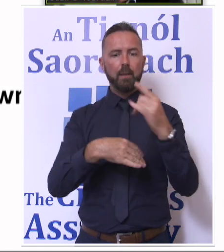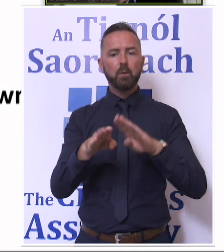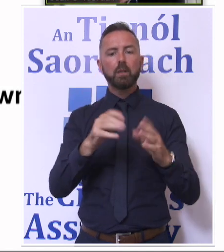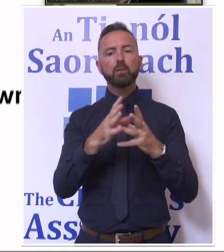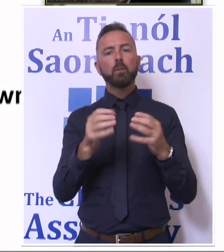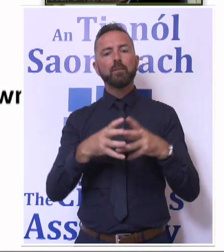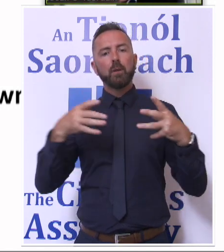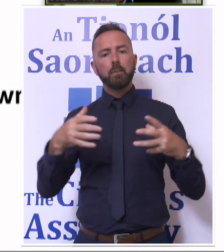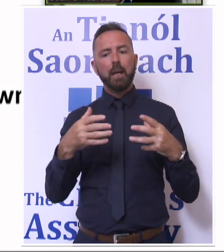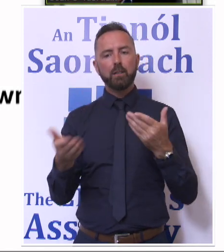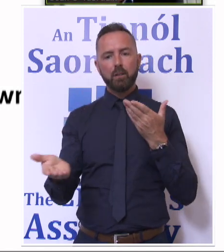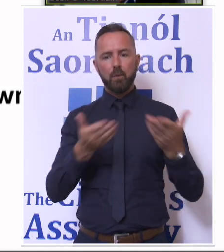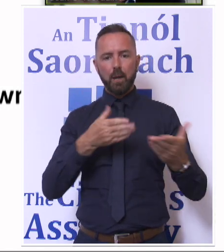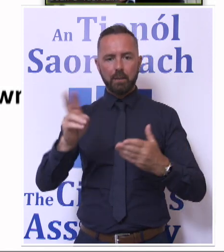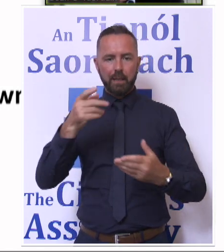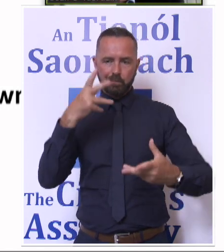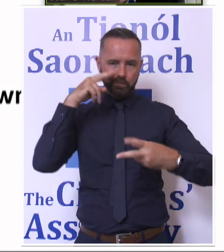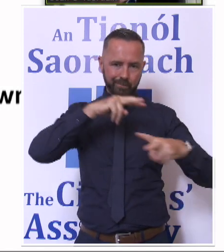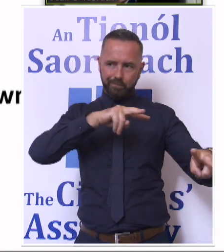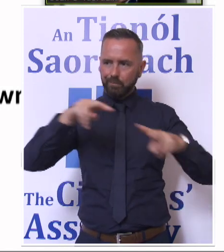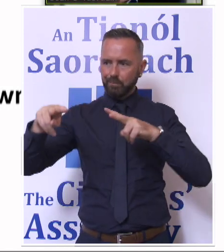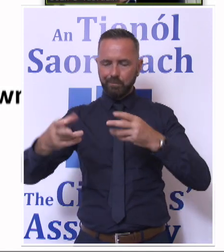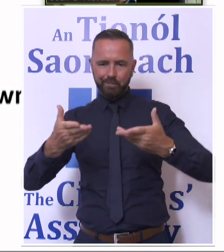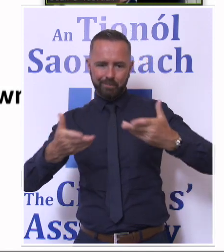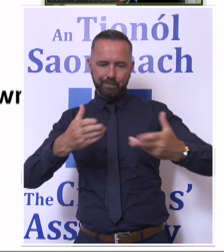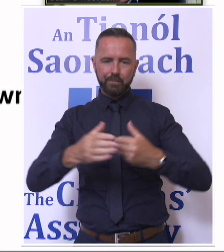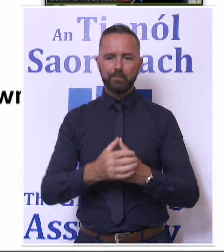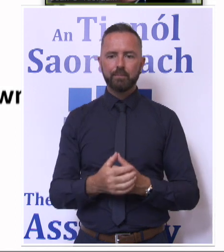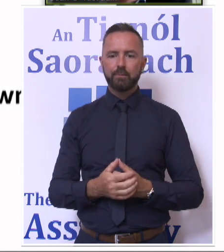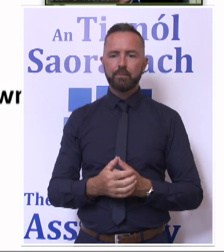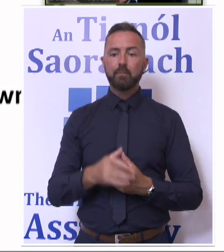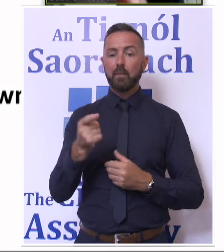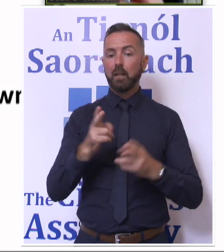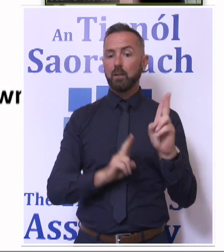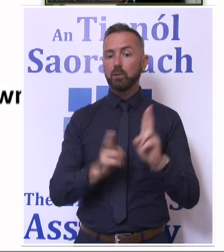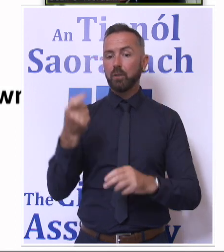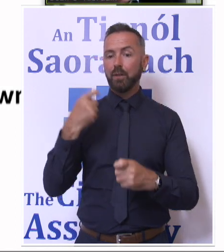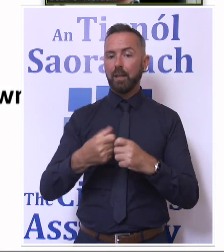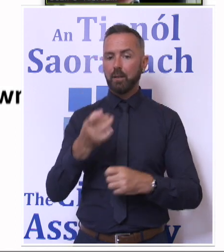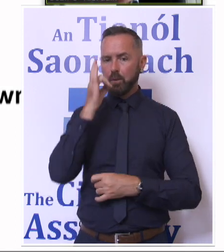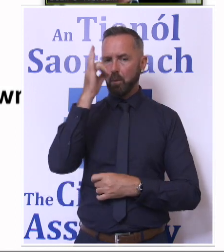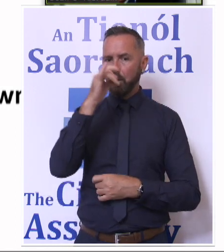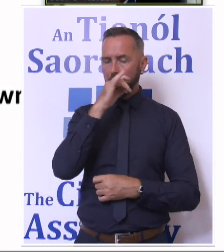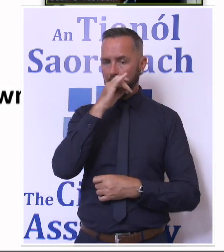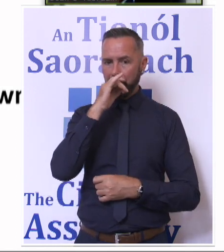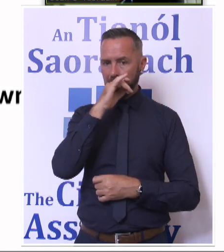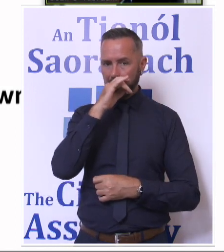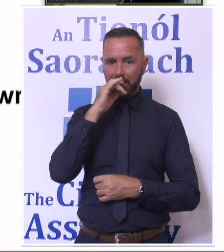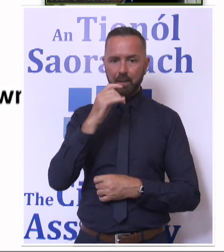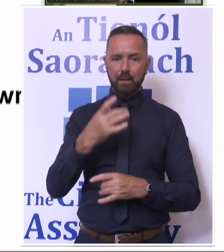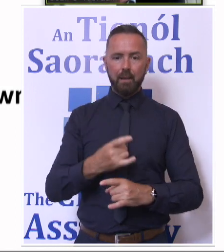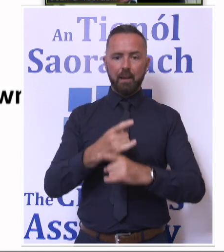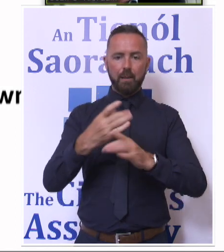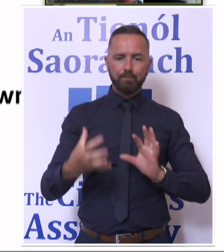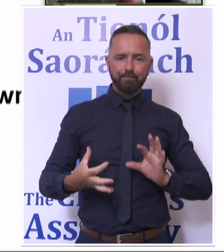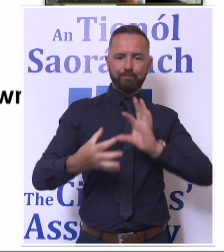comparators that we might look at as examples, and indeed others. And that should hopefully lead into a reasonably succinct introduction